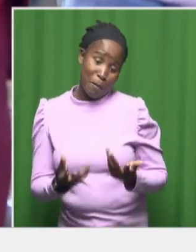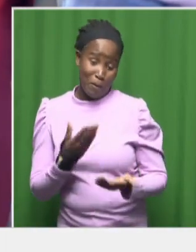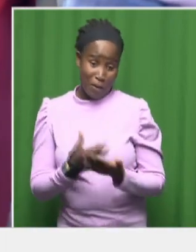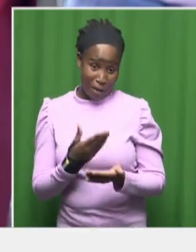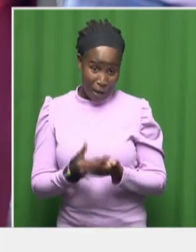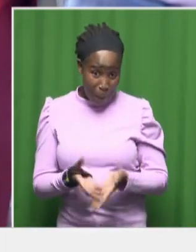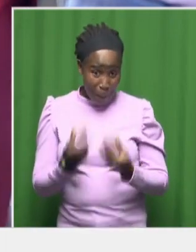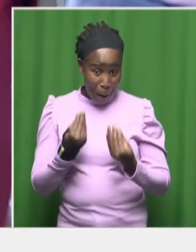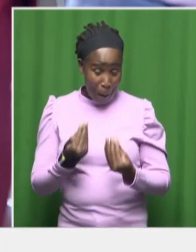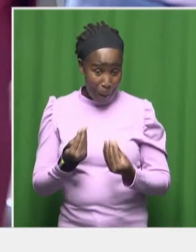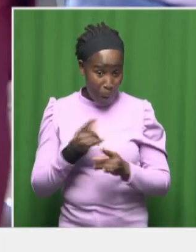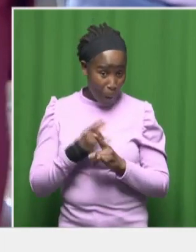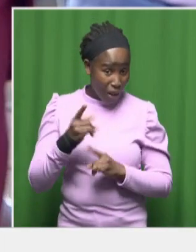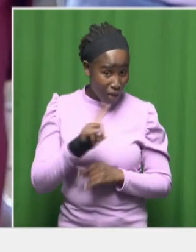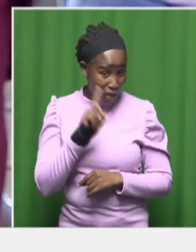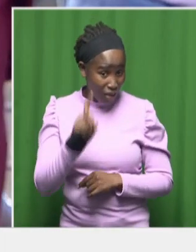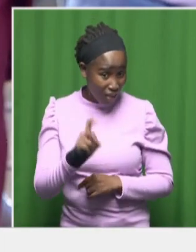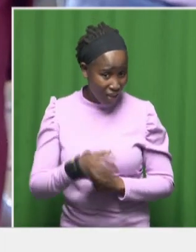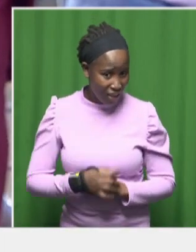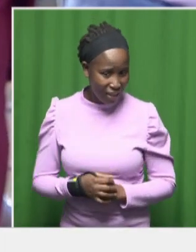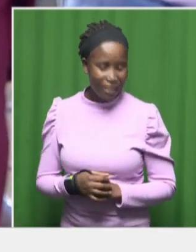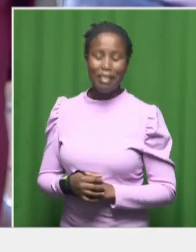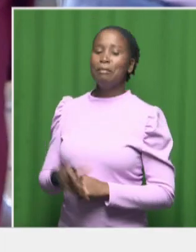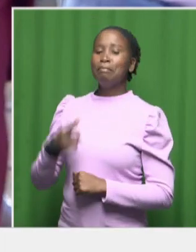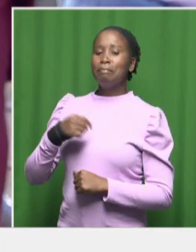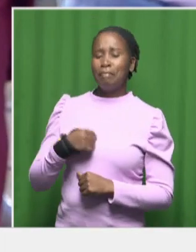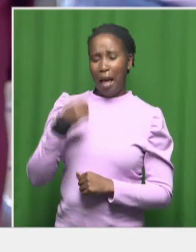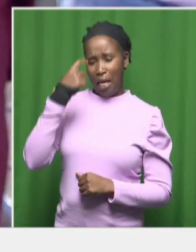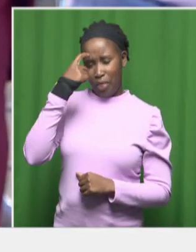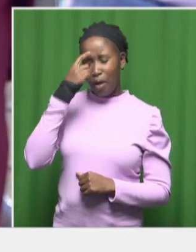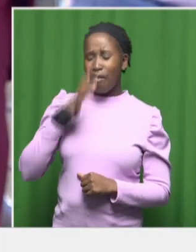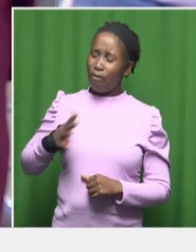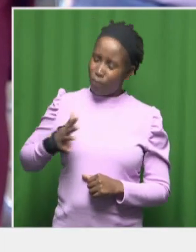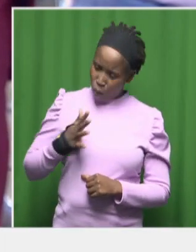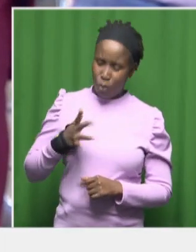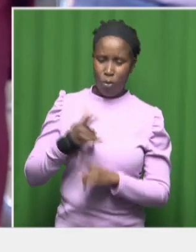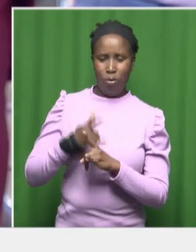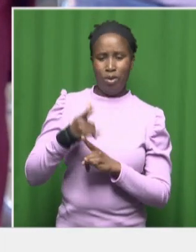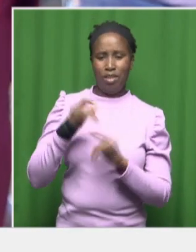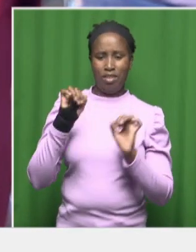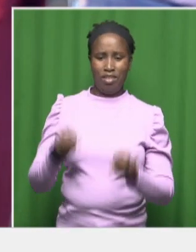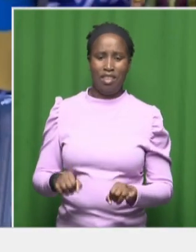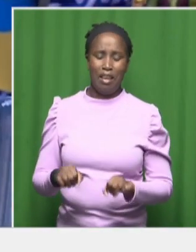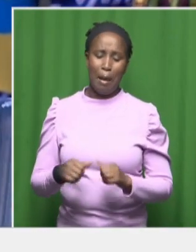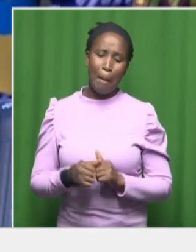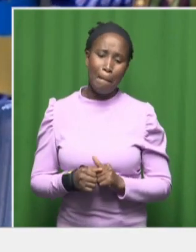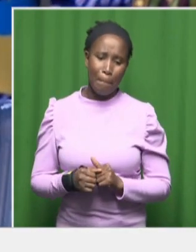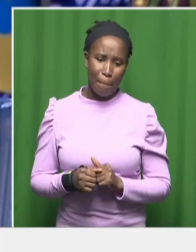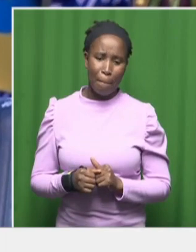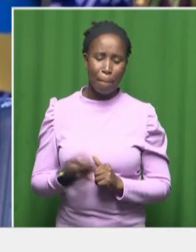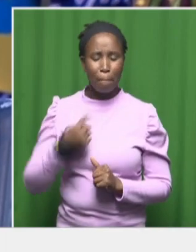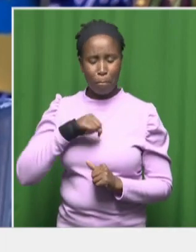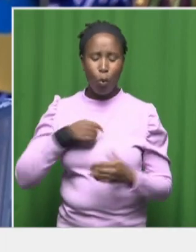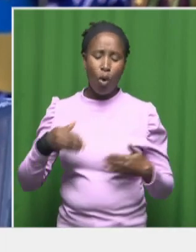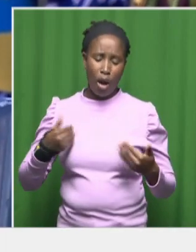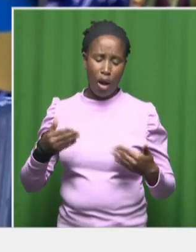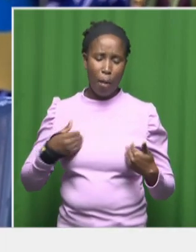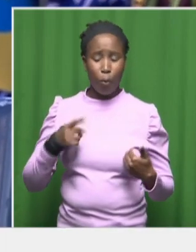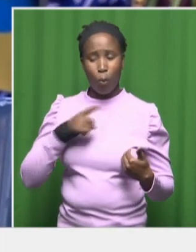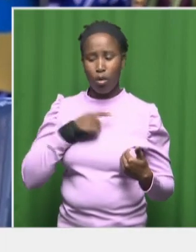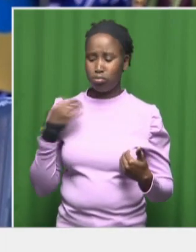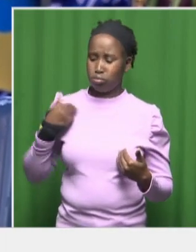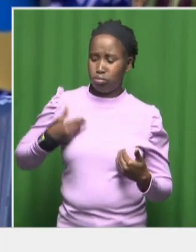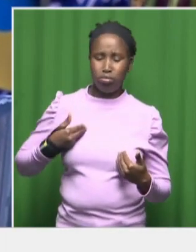at this World Cup? I think we definitely want a medal, and we played the Quad Series. We were pretty pleased with our performance coming